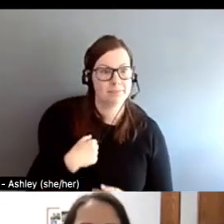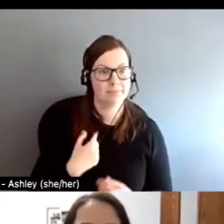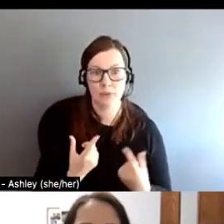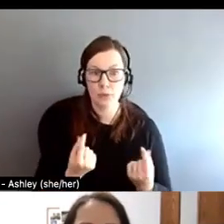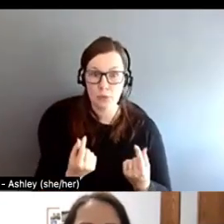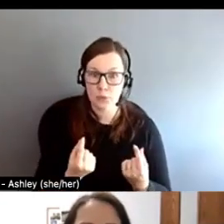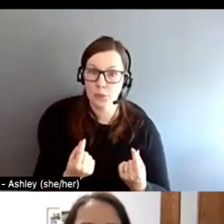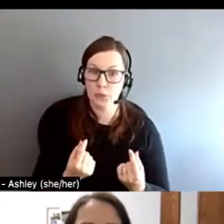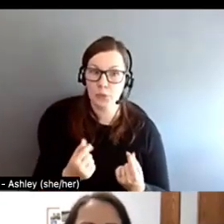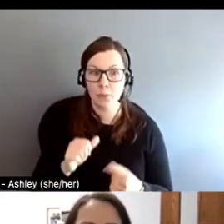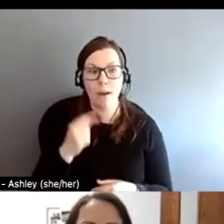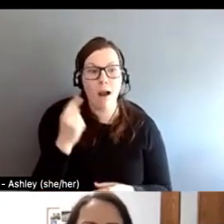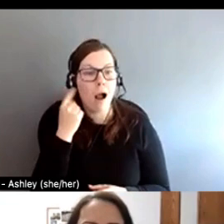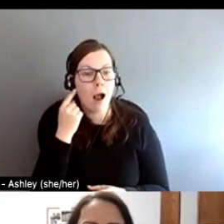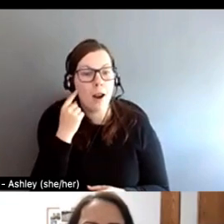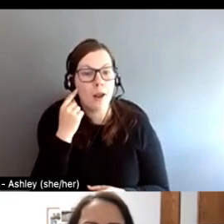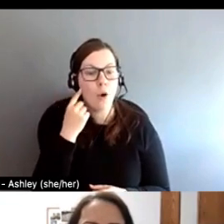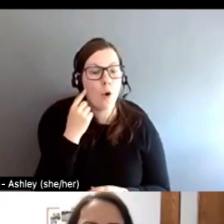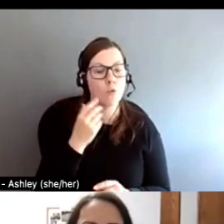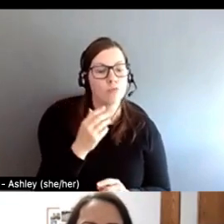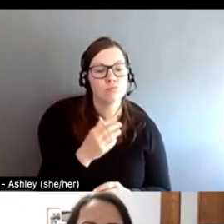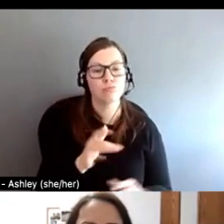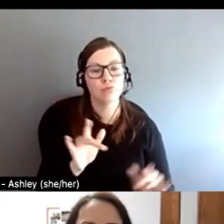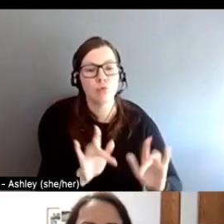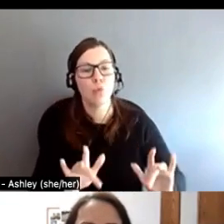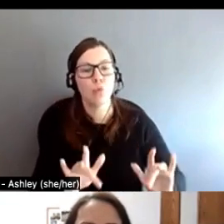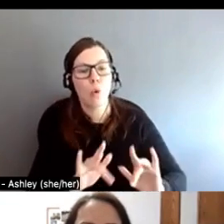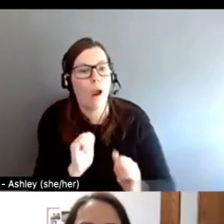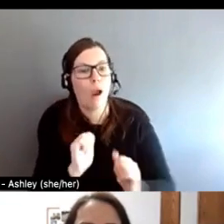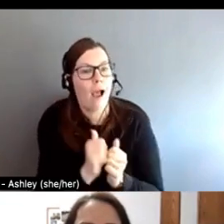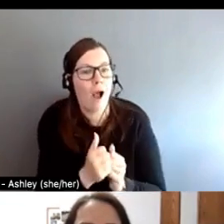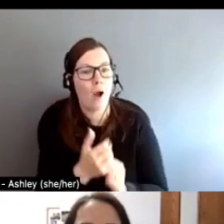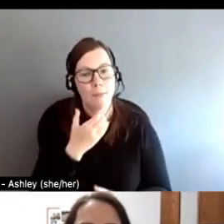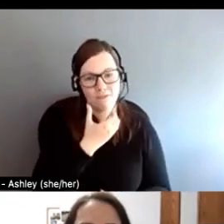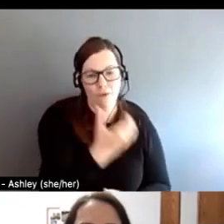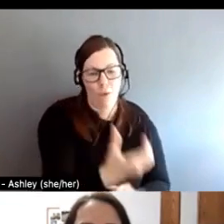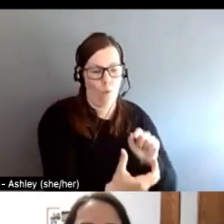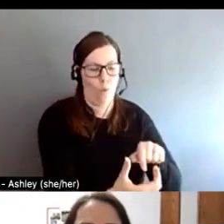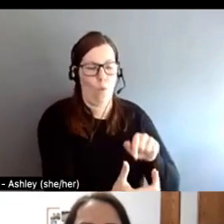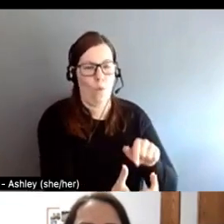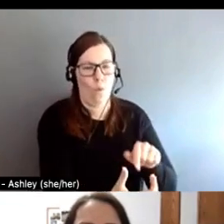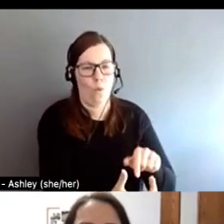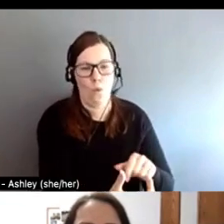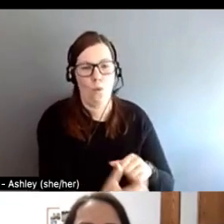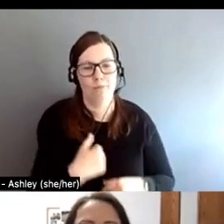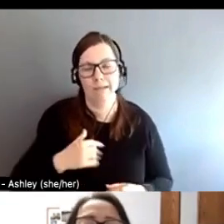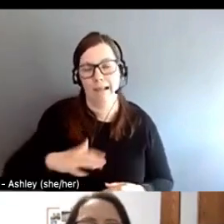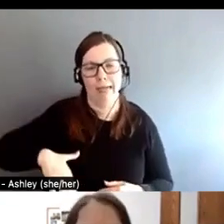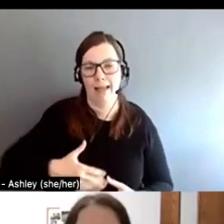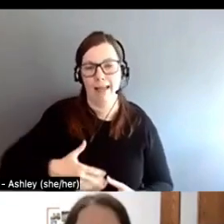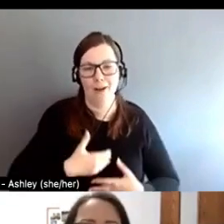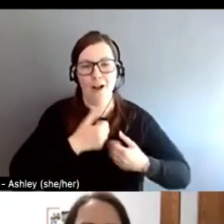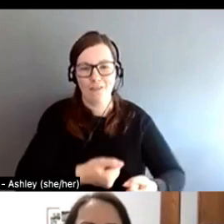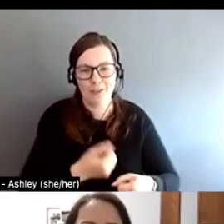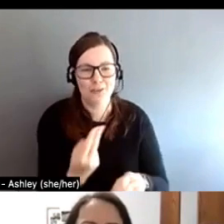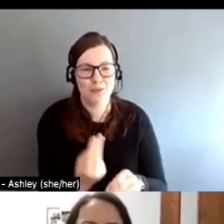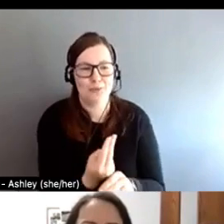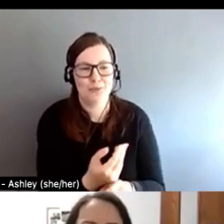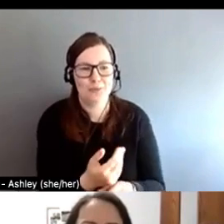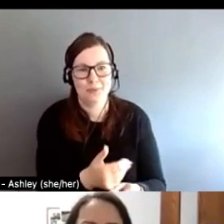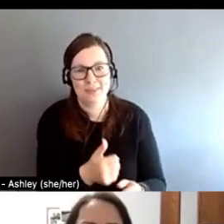that's amazing. I'm not yet confident to record in Canva, but it has the capability.